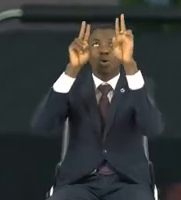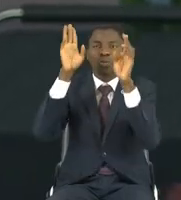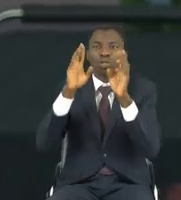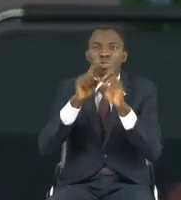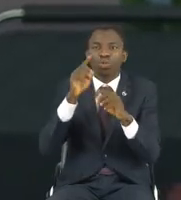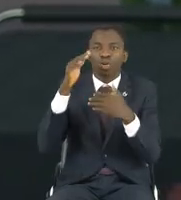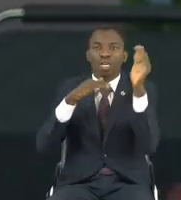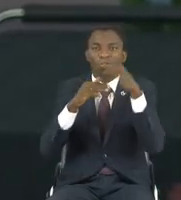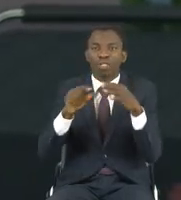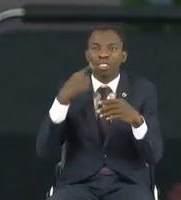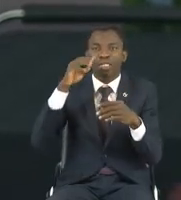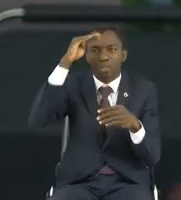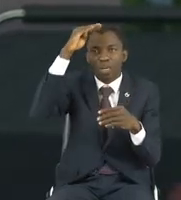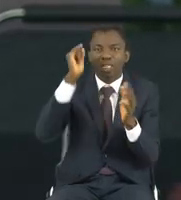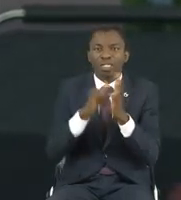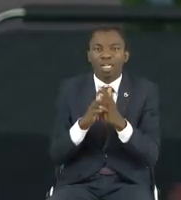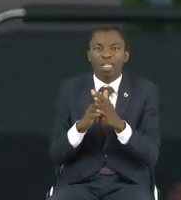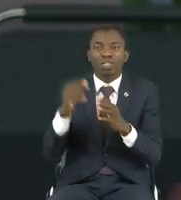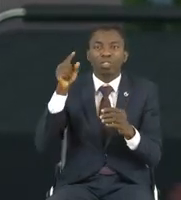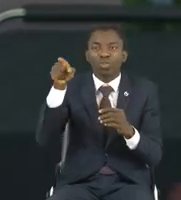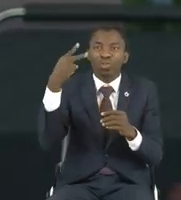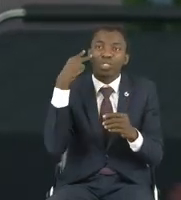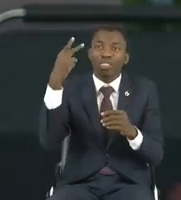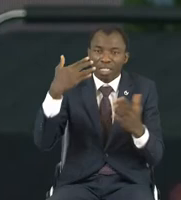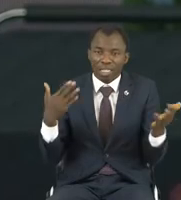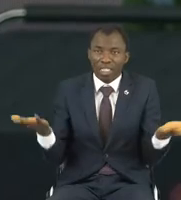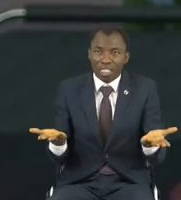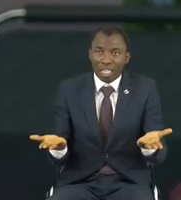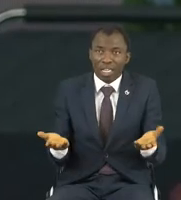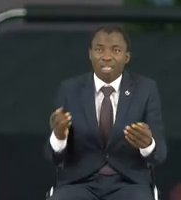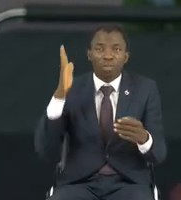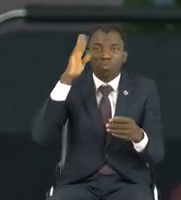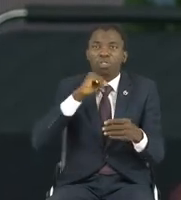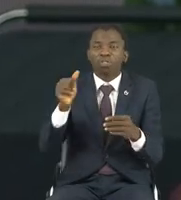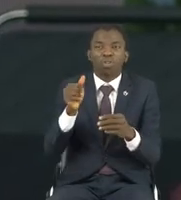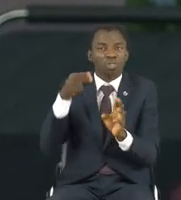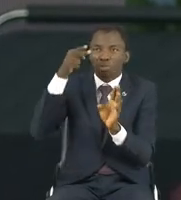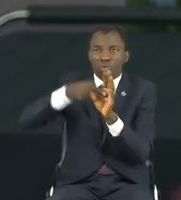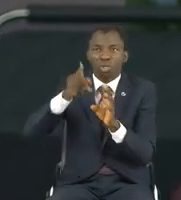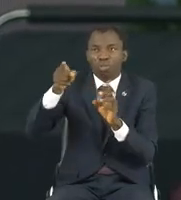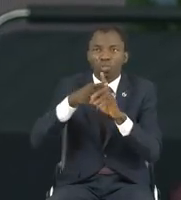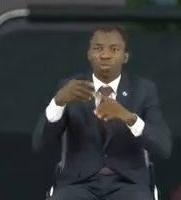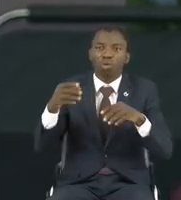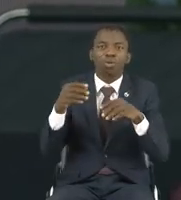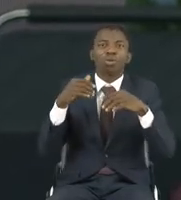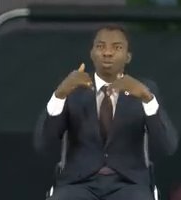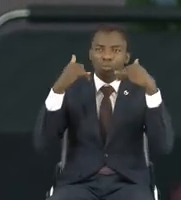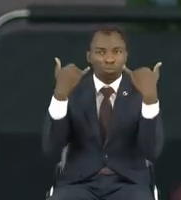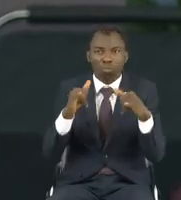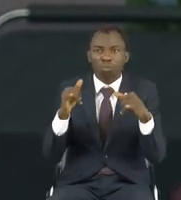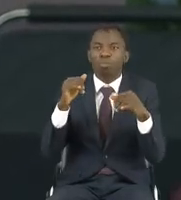here will not gamble anymore. Not with cards. Not with